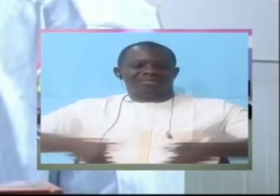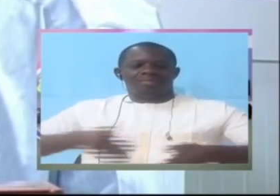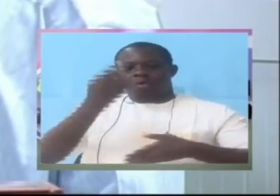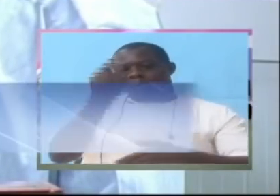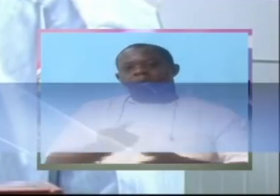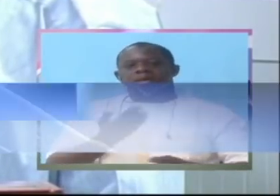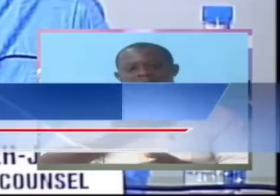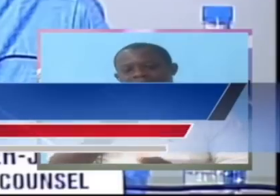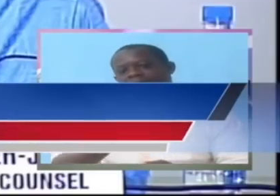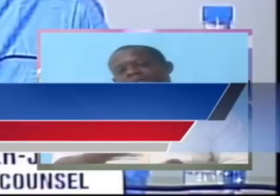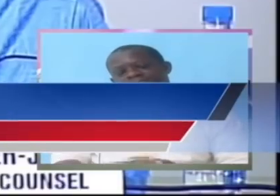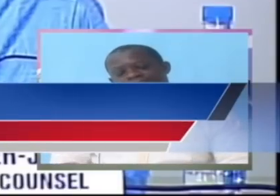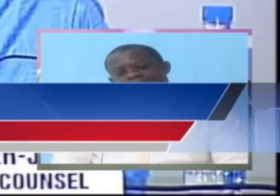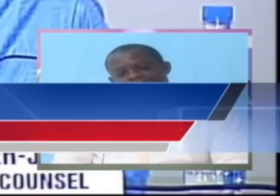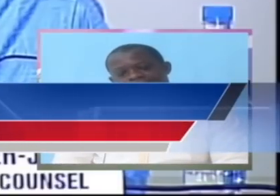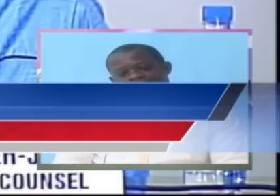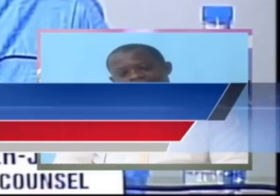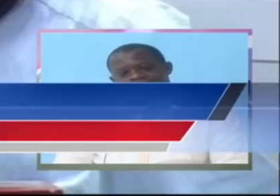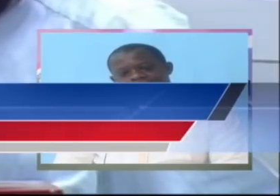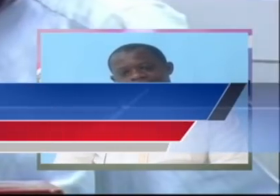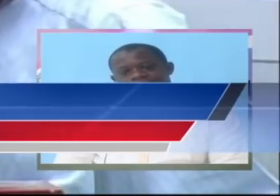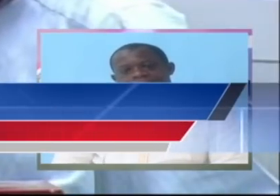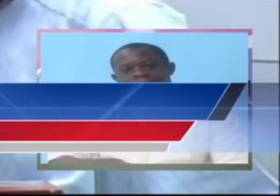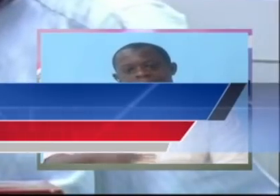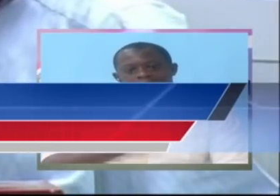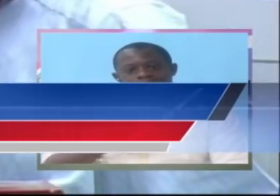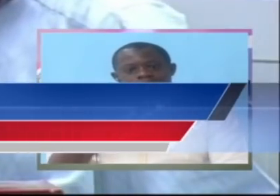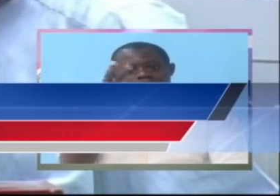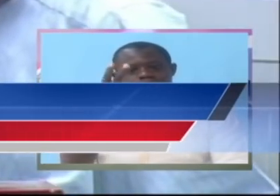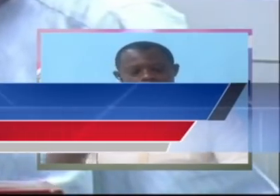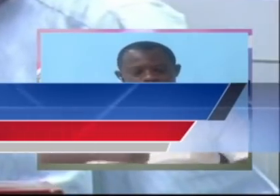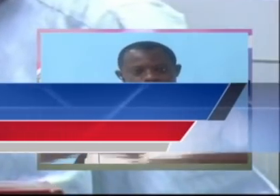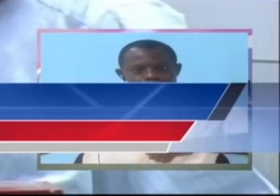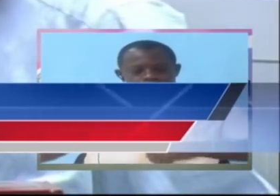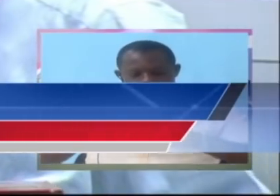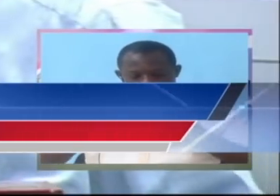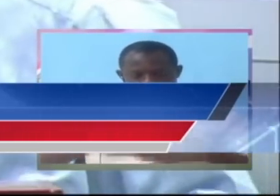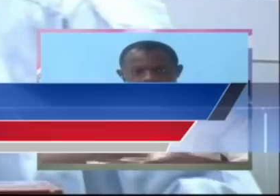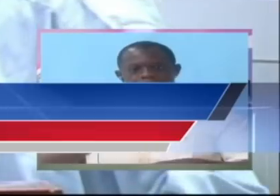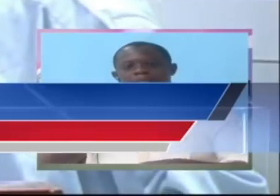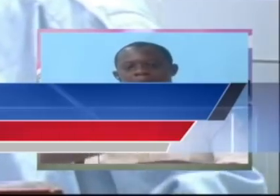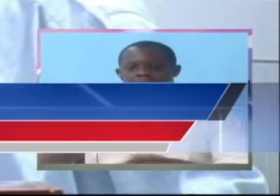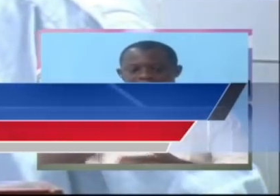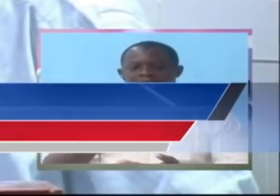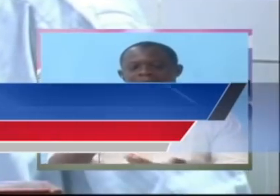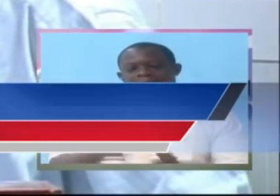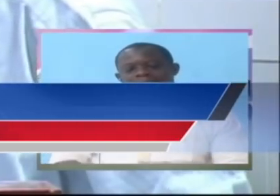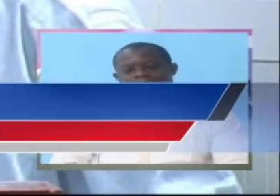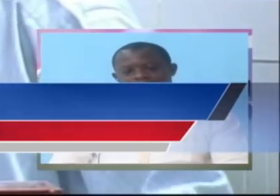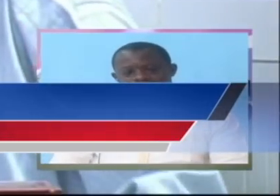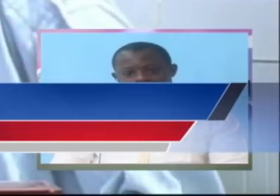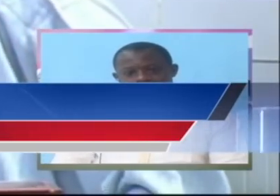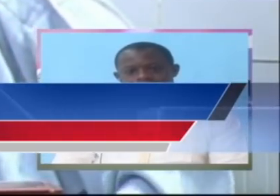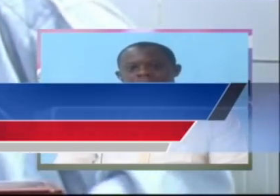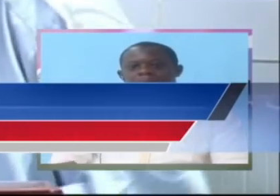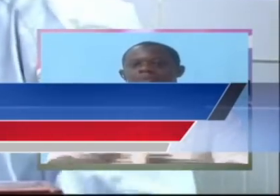in 1995 when he and two of his friends went to Senegal to attend a naming ceremony. On their return to the Gambia, he